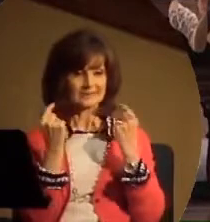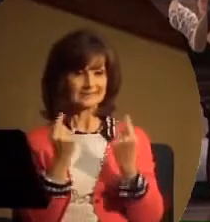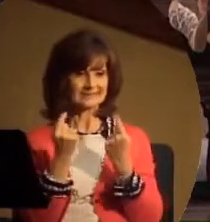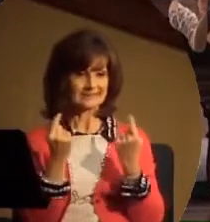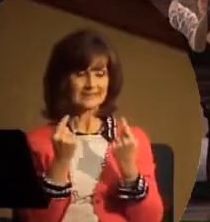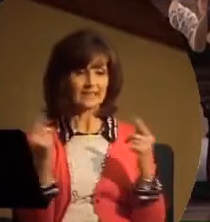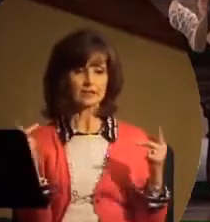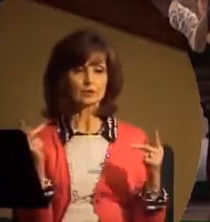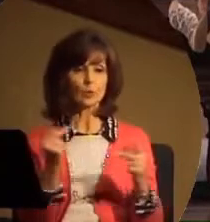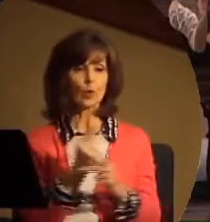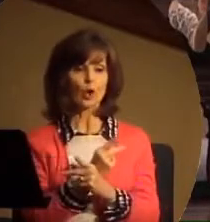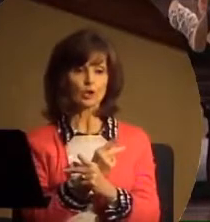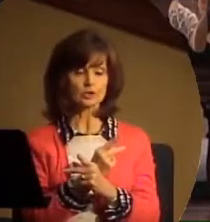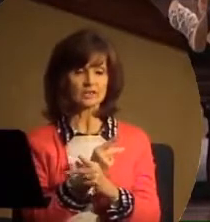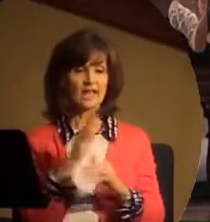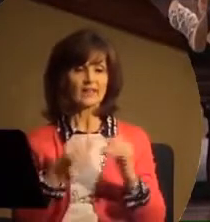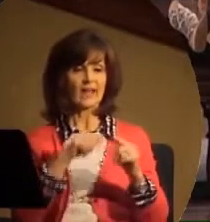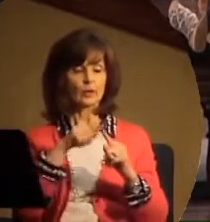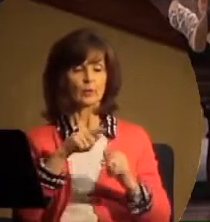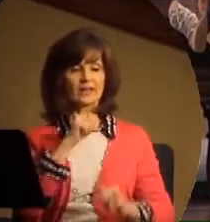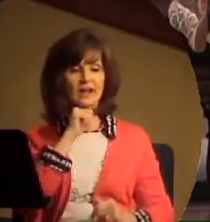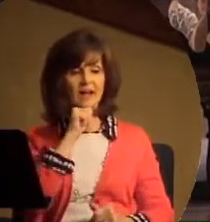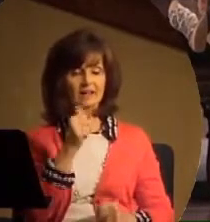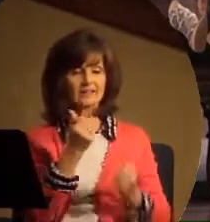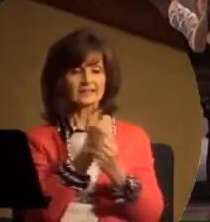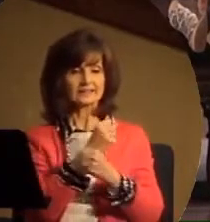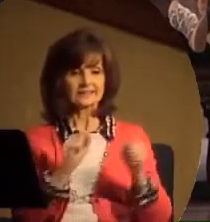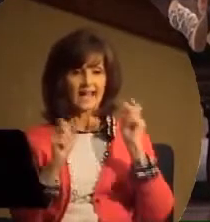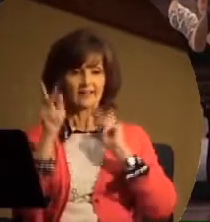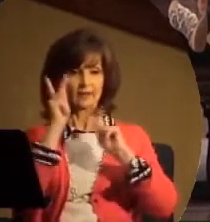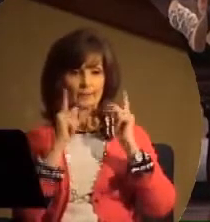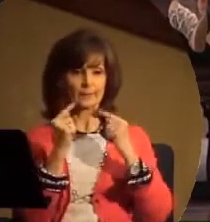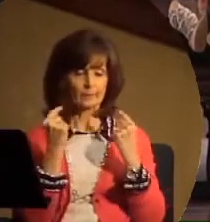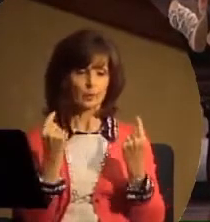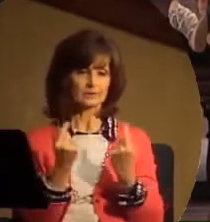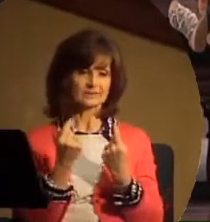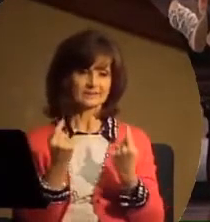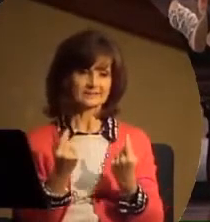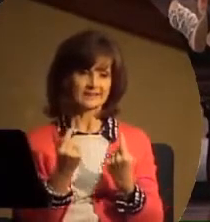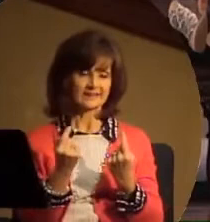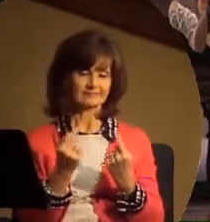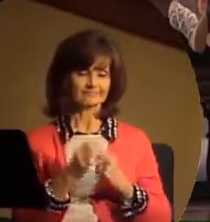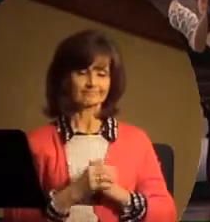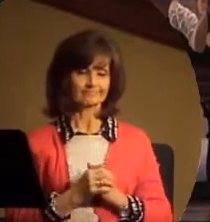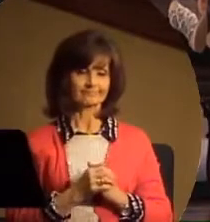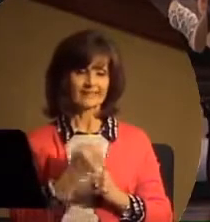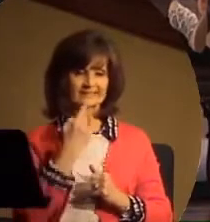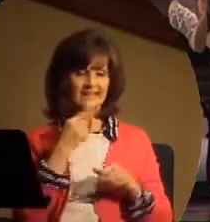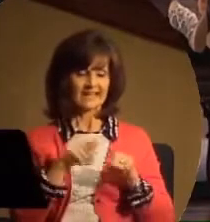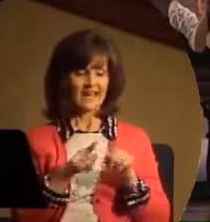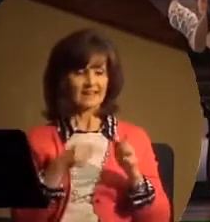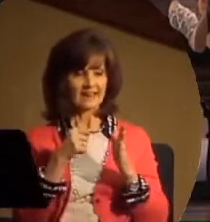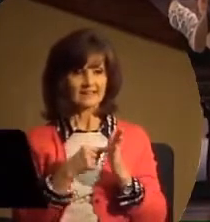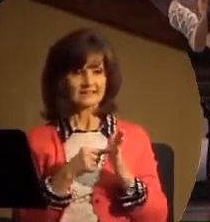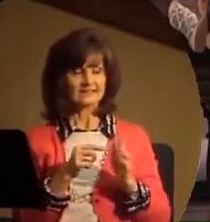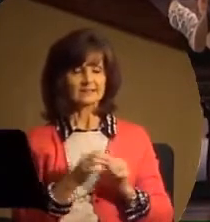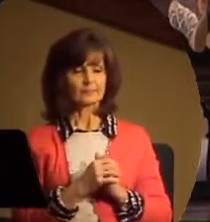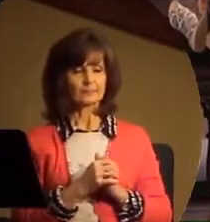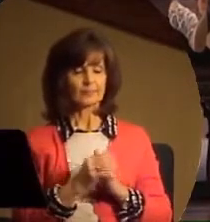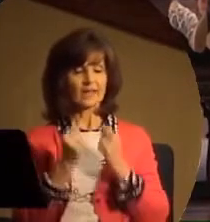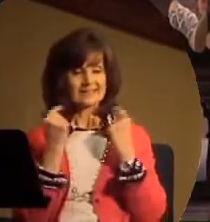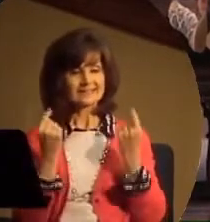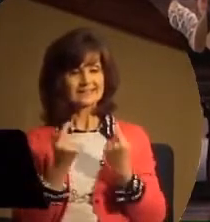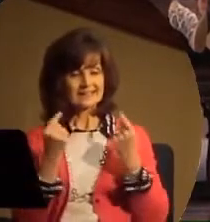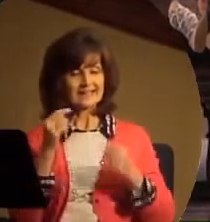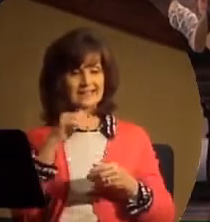is worse than when unsaved people sin. Or can I say it like this? Sin